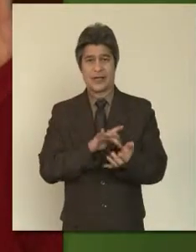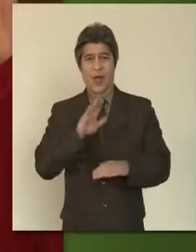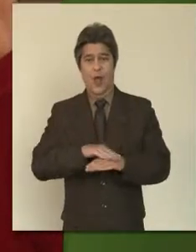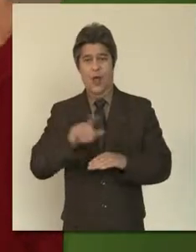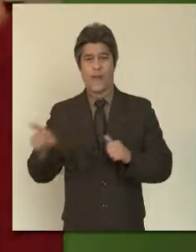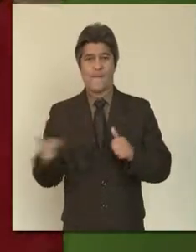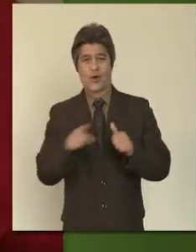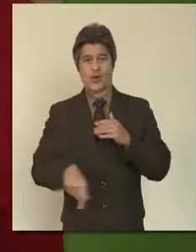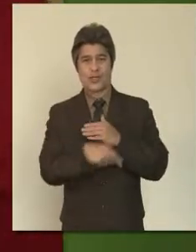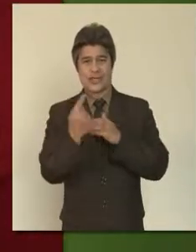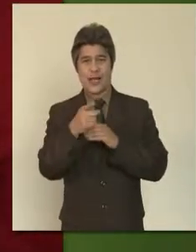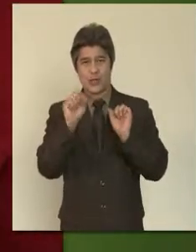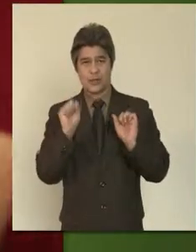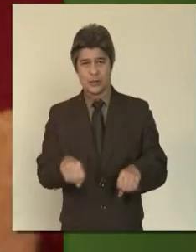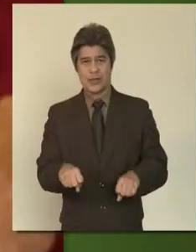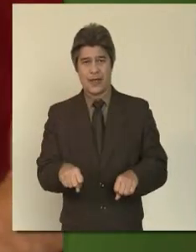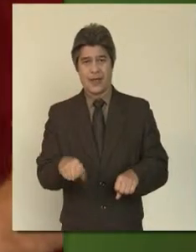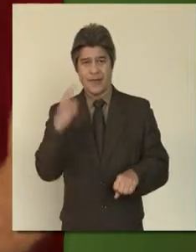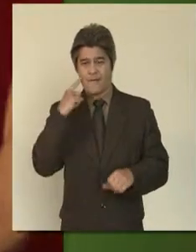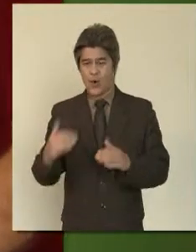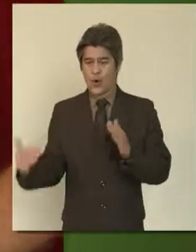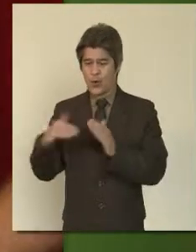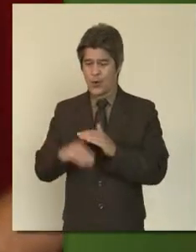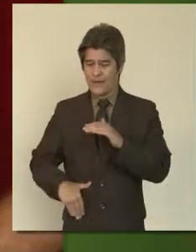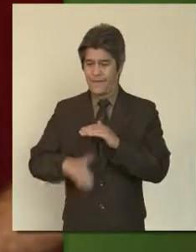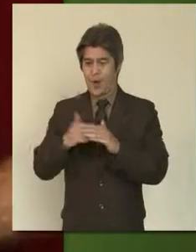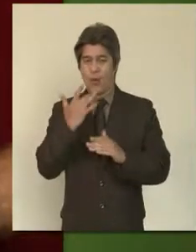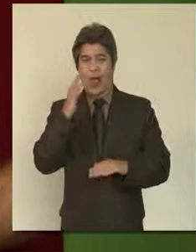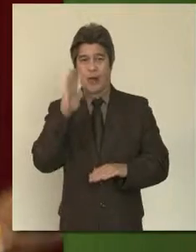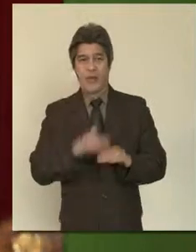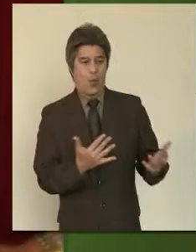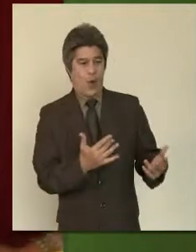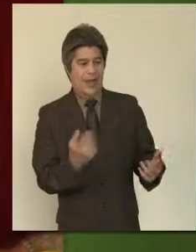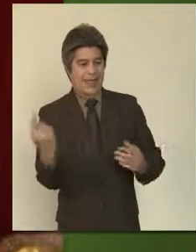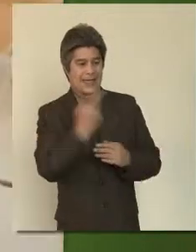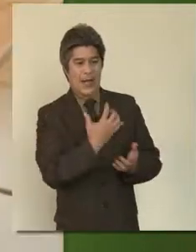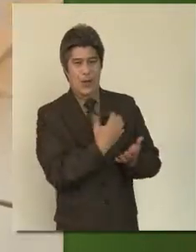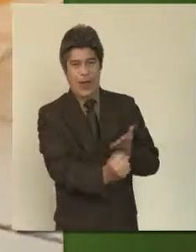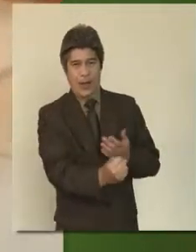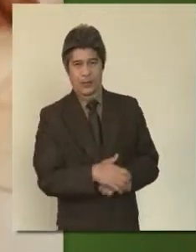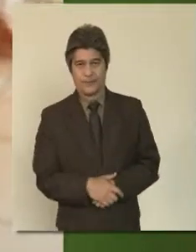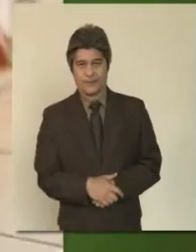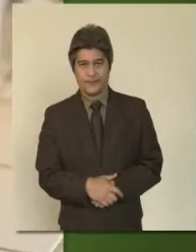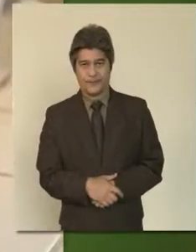on the first day you become eligible for a refill, rather than waiting until the day you run out.